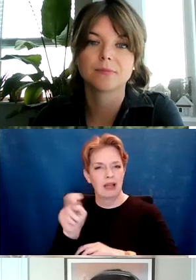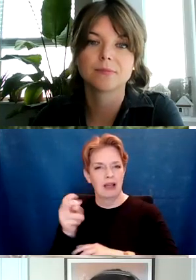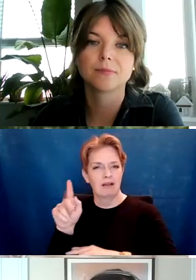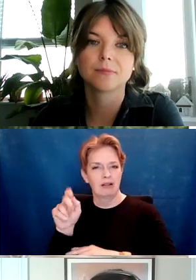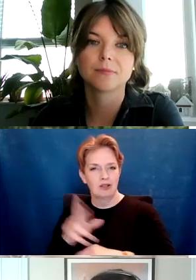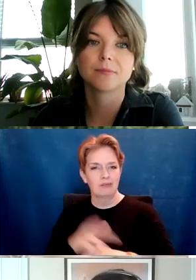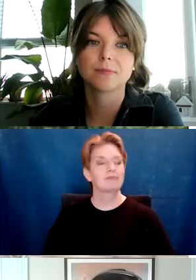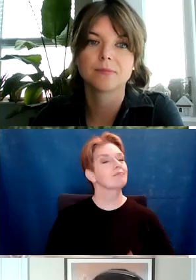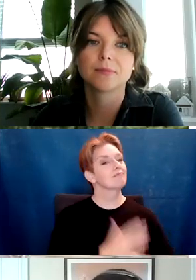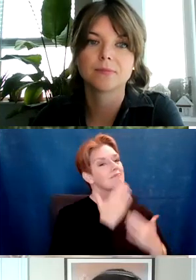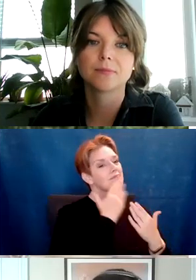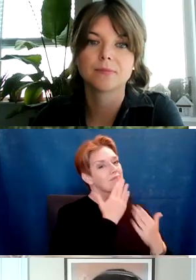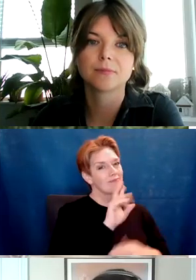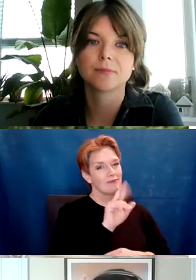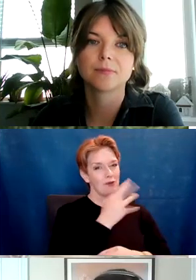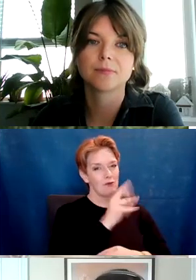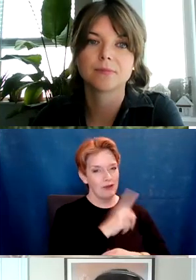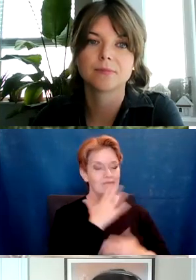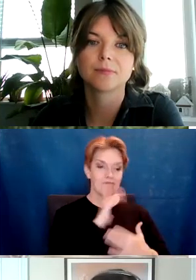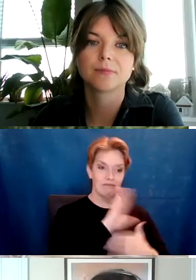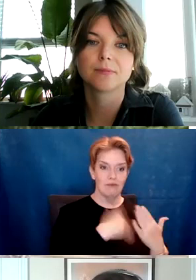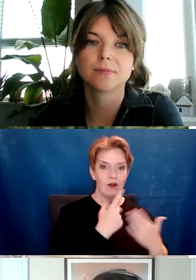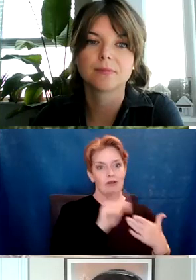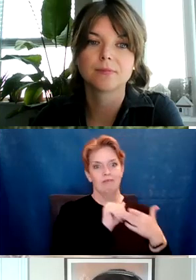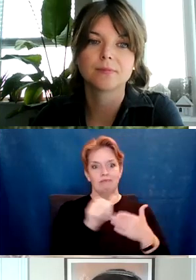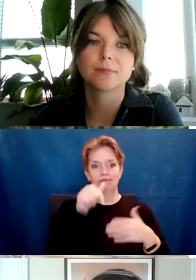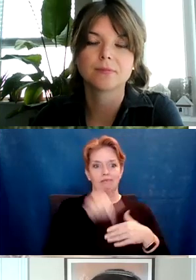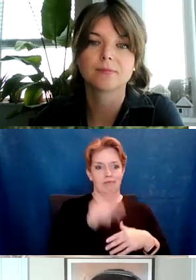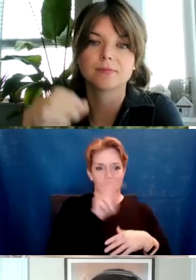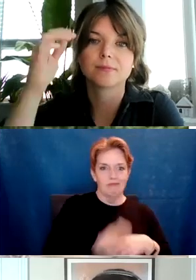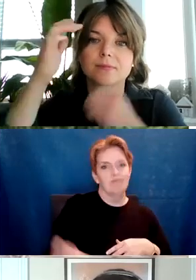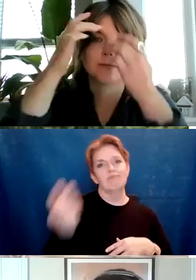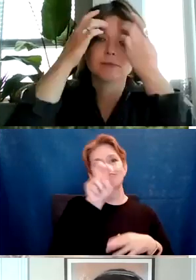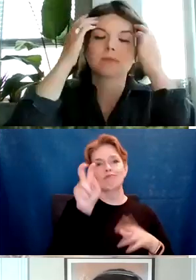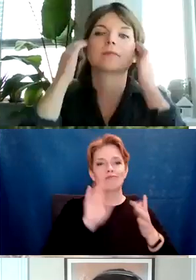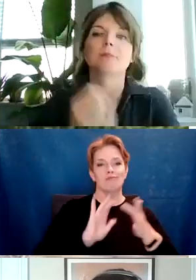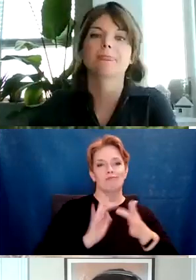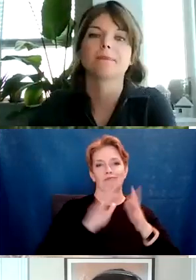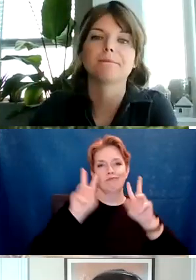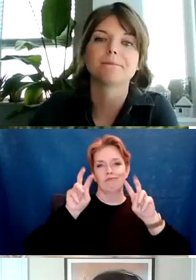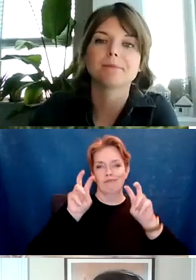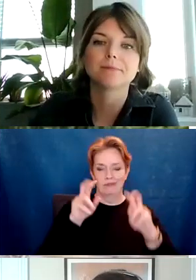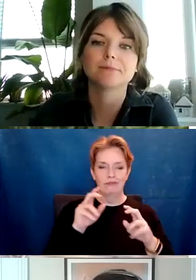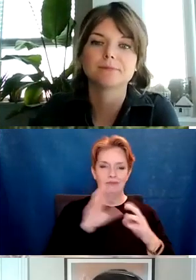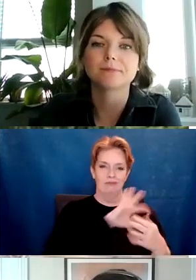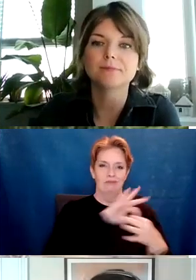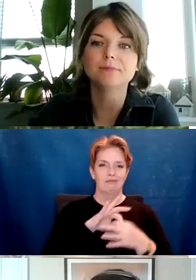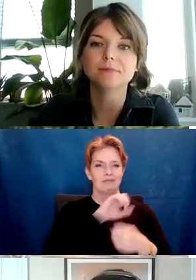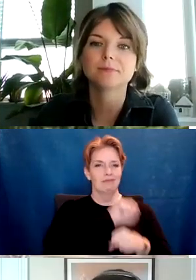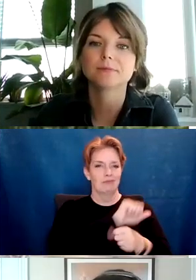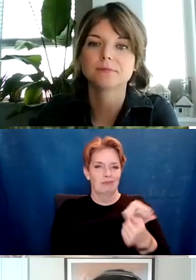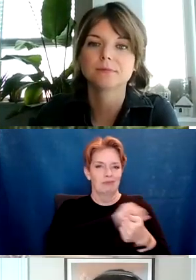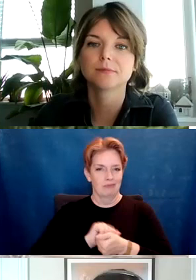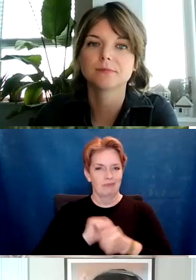Castle House for spearheading the virtual road trip in collaboration with Historic Artists' Homes and Studios. I'm excited to have